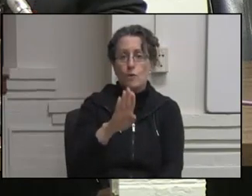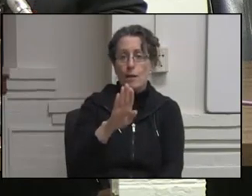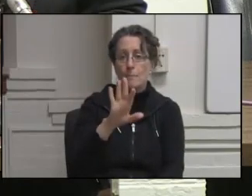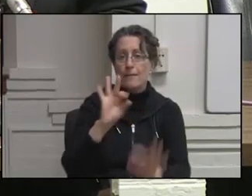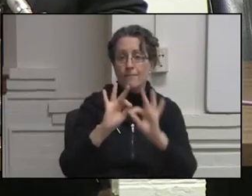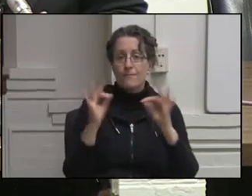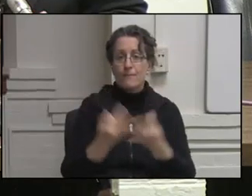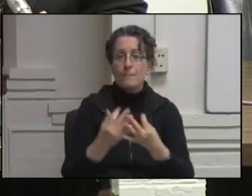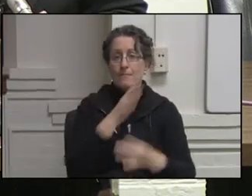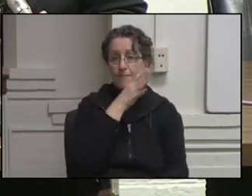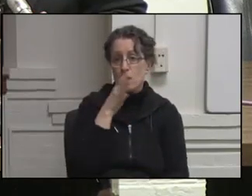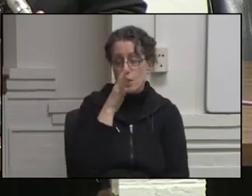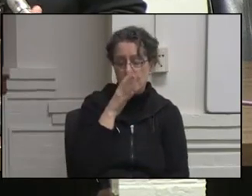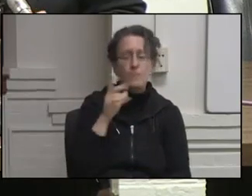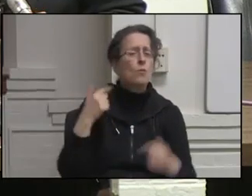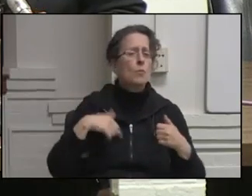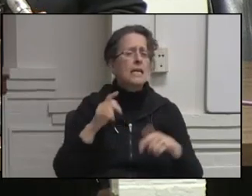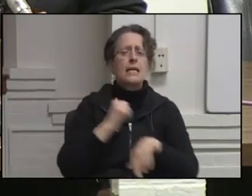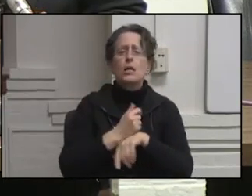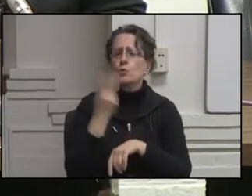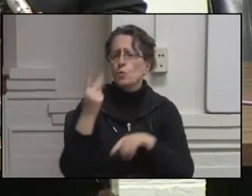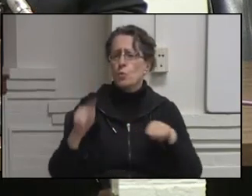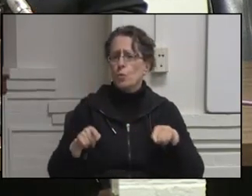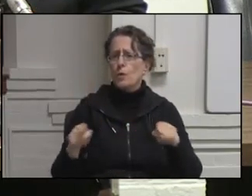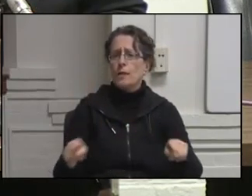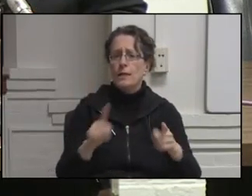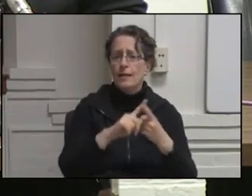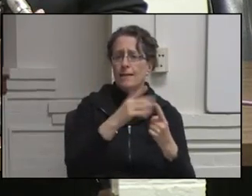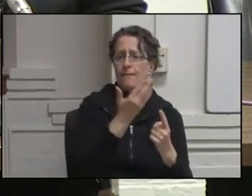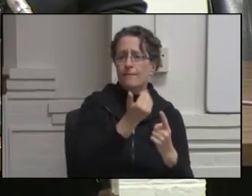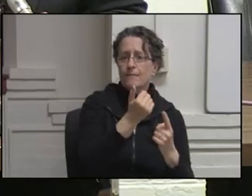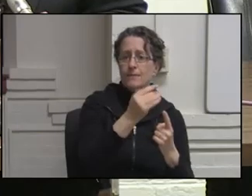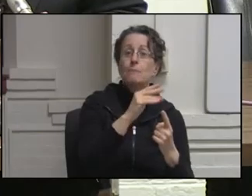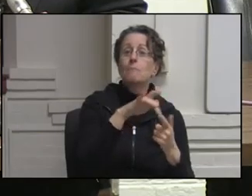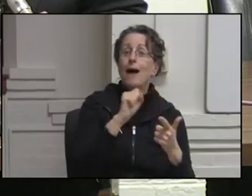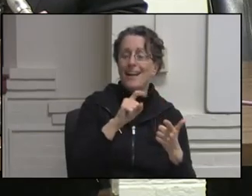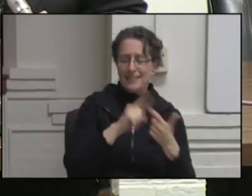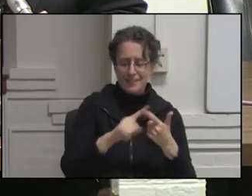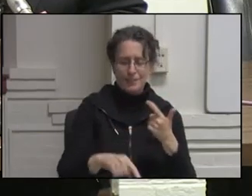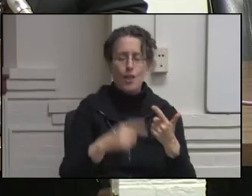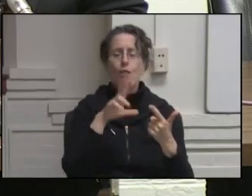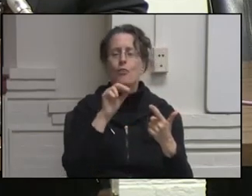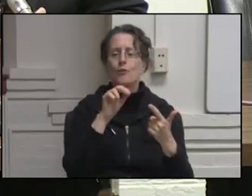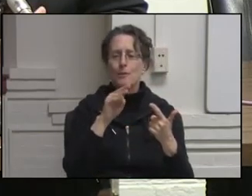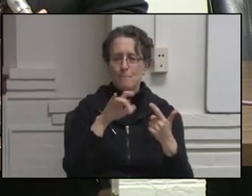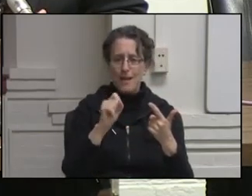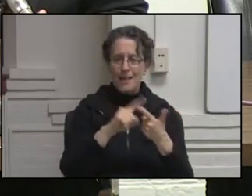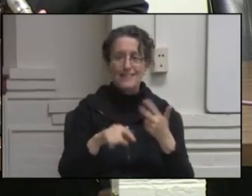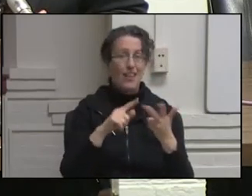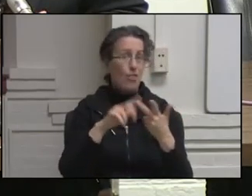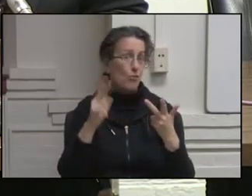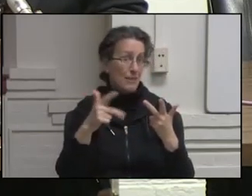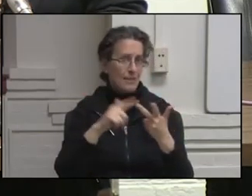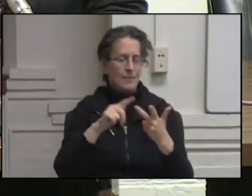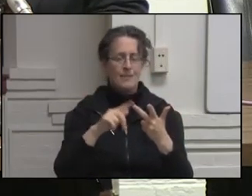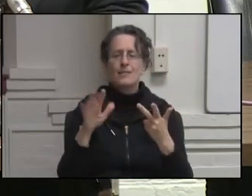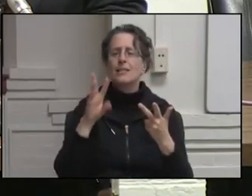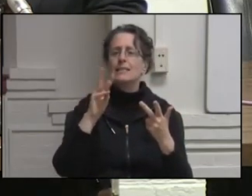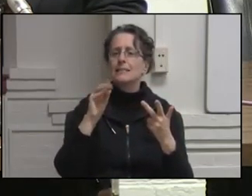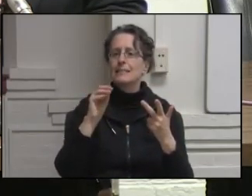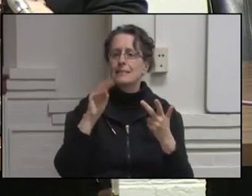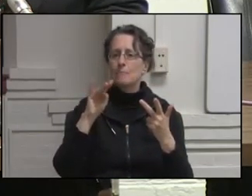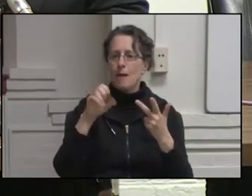and we have a 15-mile ride, we have a 30-mile ride, and a 60-mile ride, and we're really excited about that. And